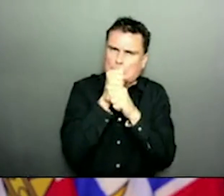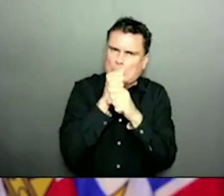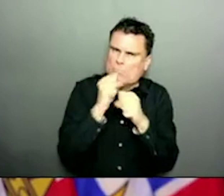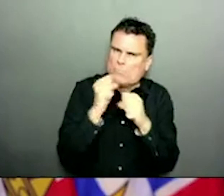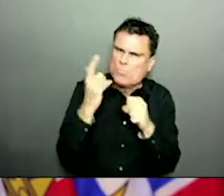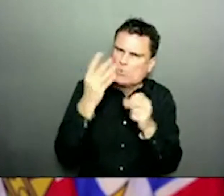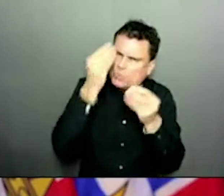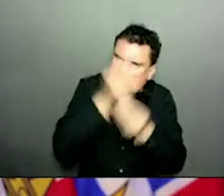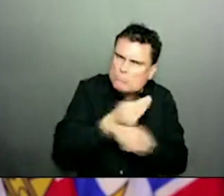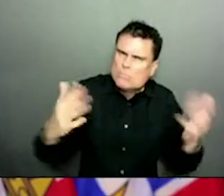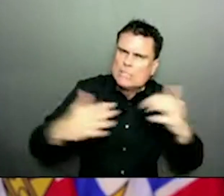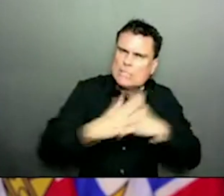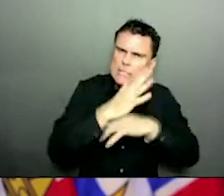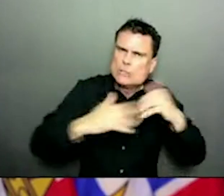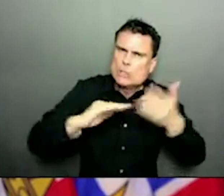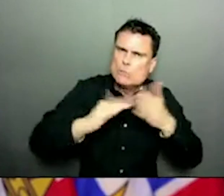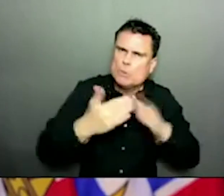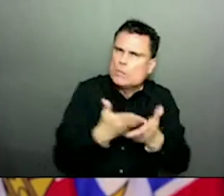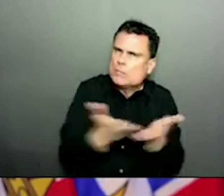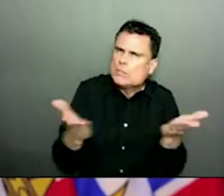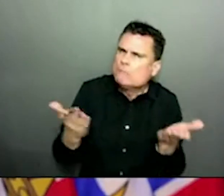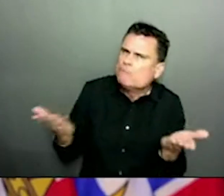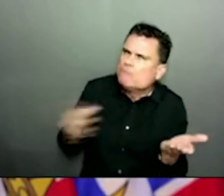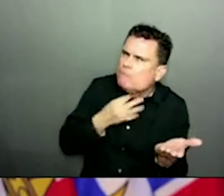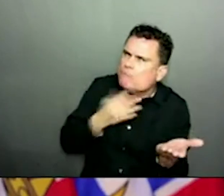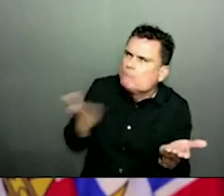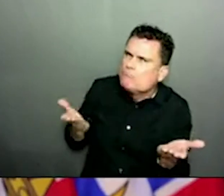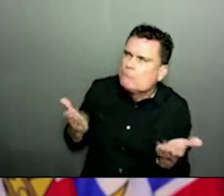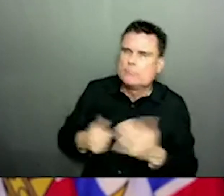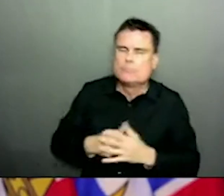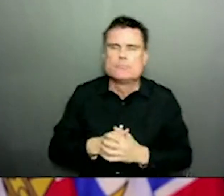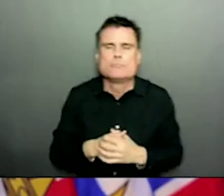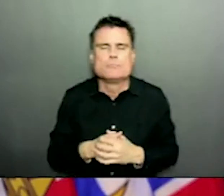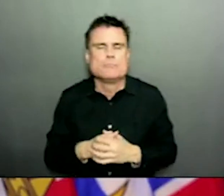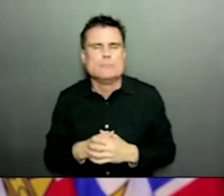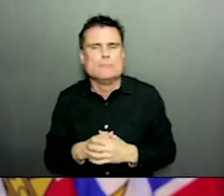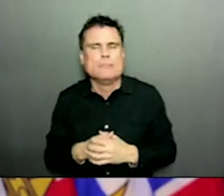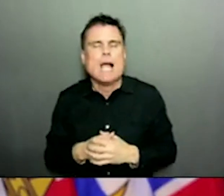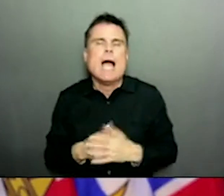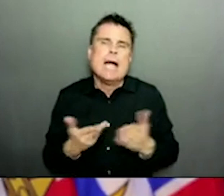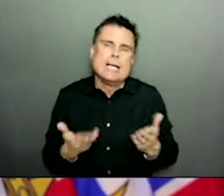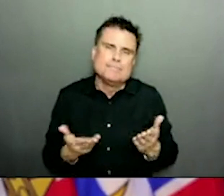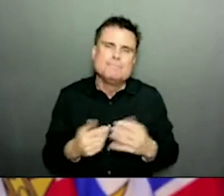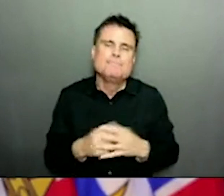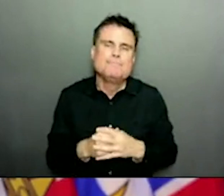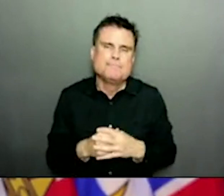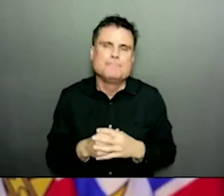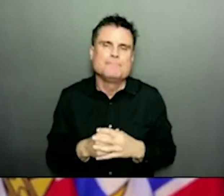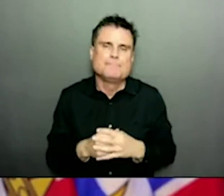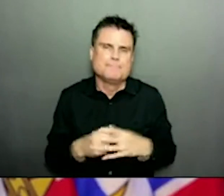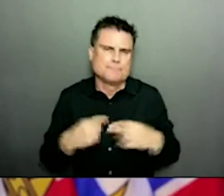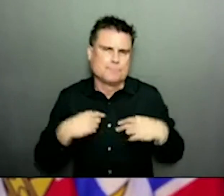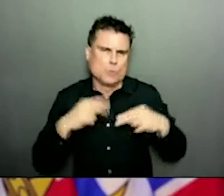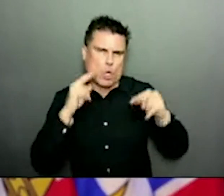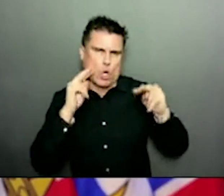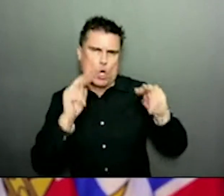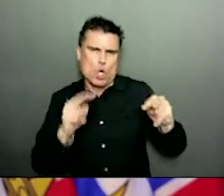so I think we're looking at the Office of the Privacy Commissioner's